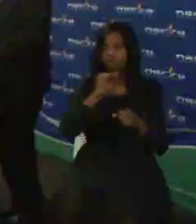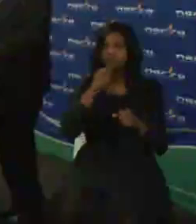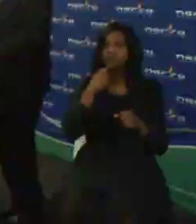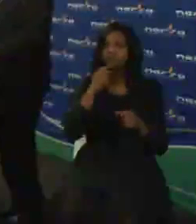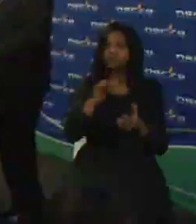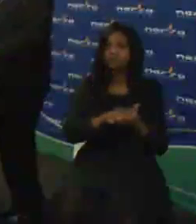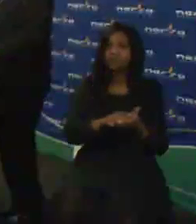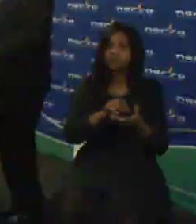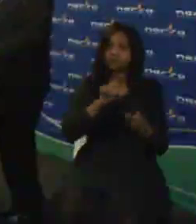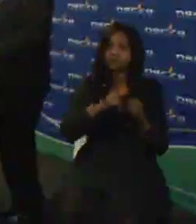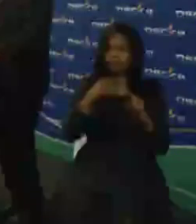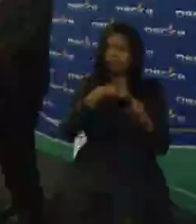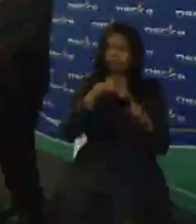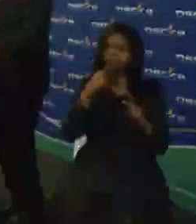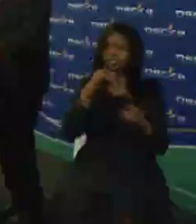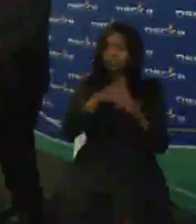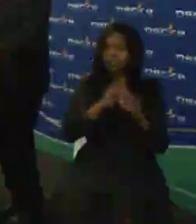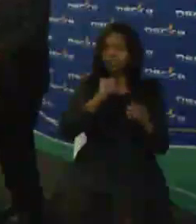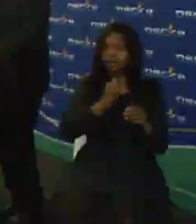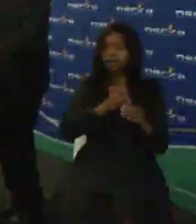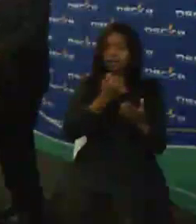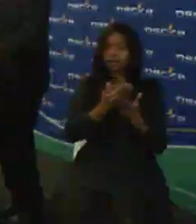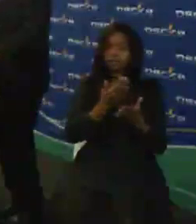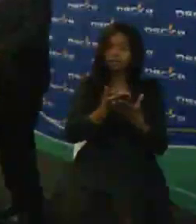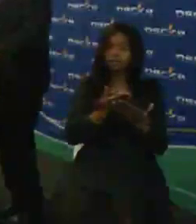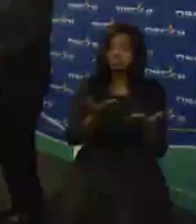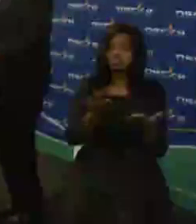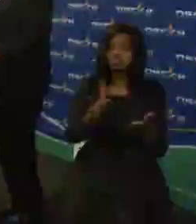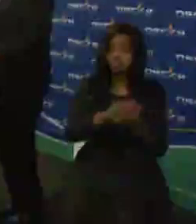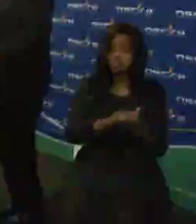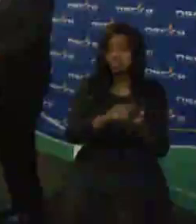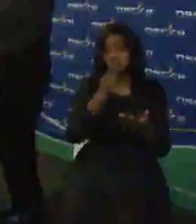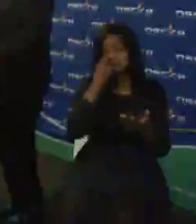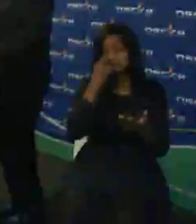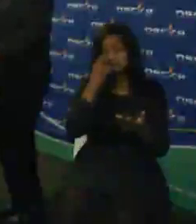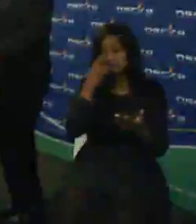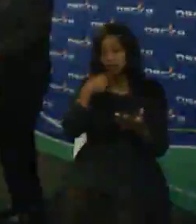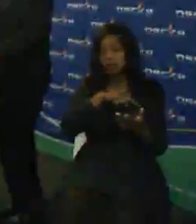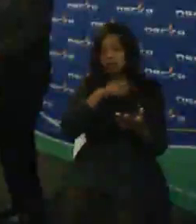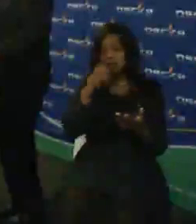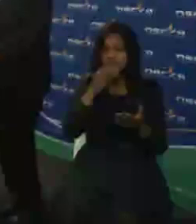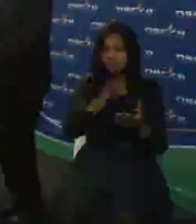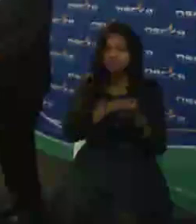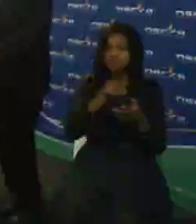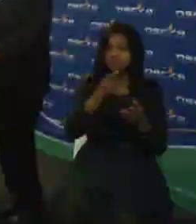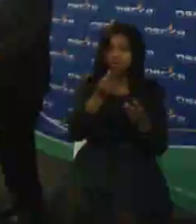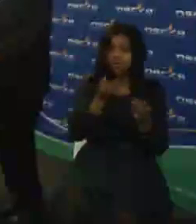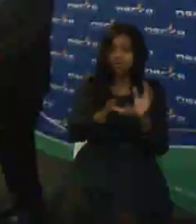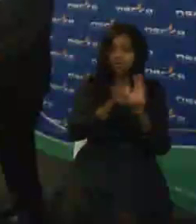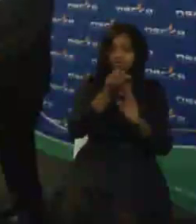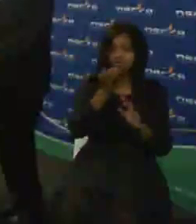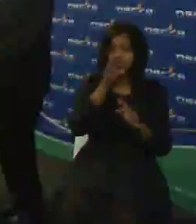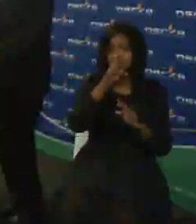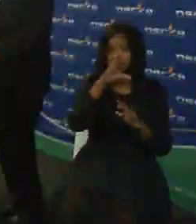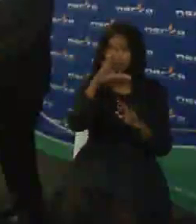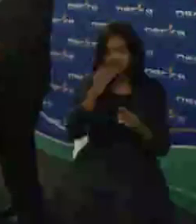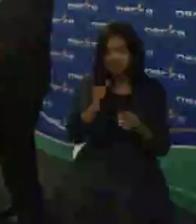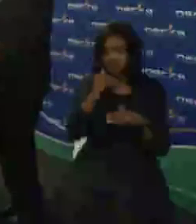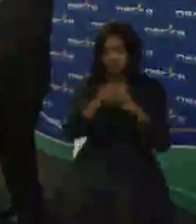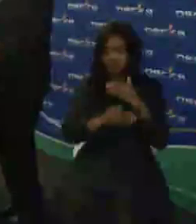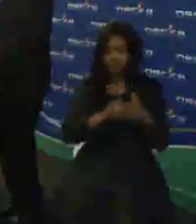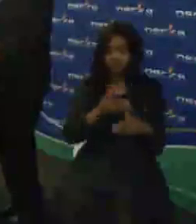it. But we have said in our application is that we see that liquidation of the RCA